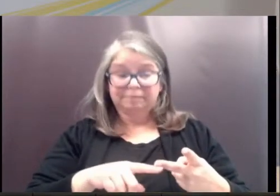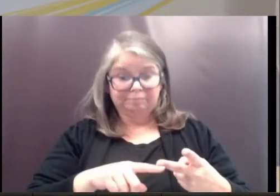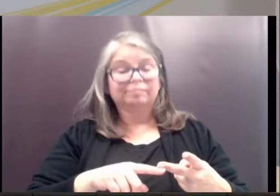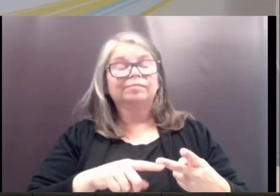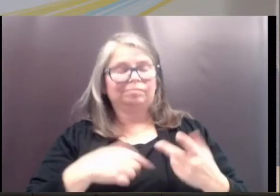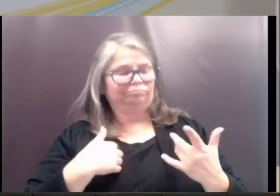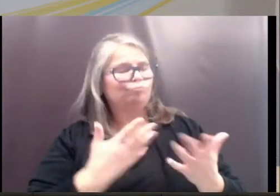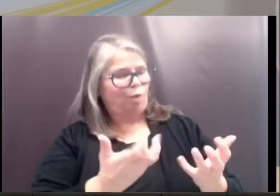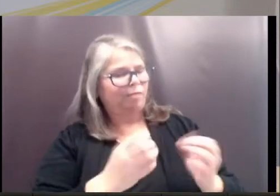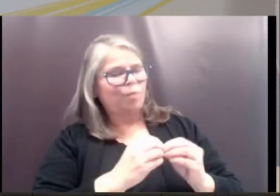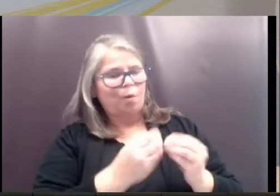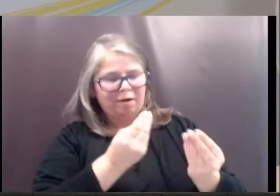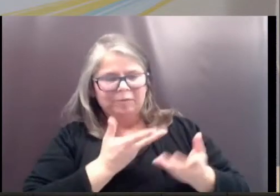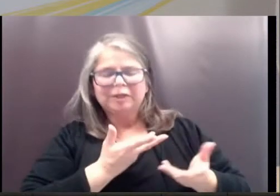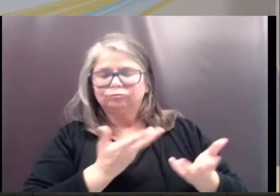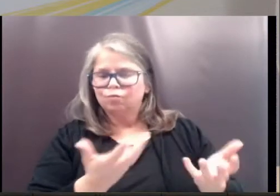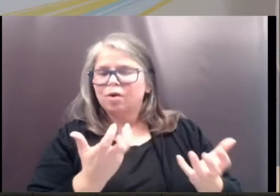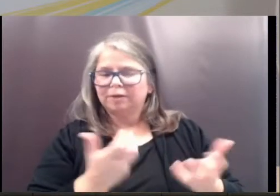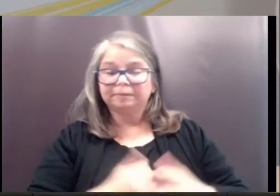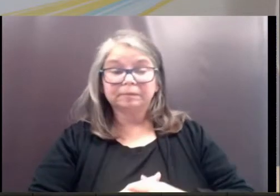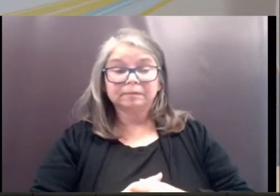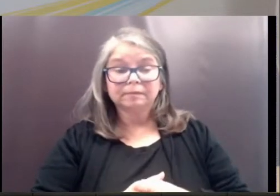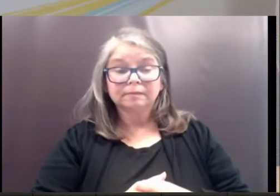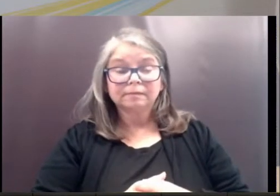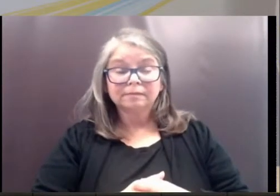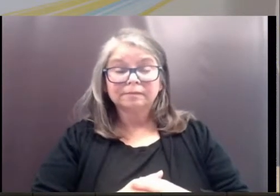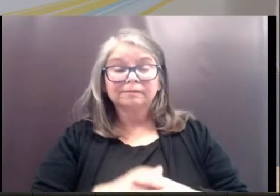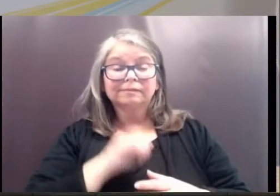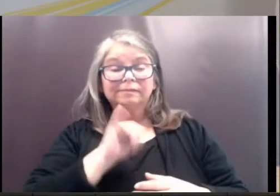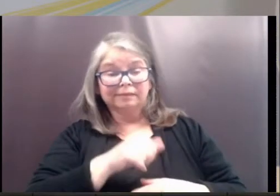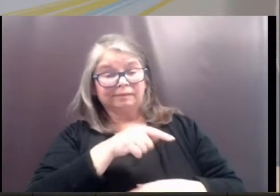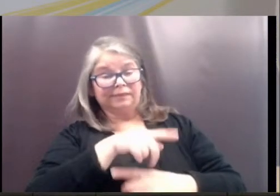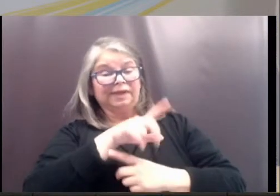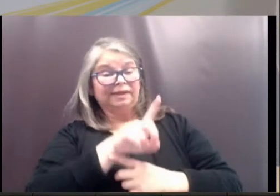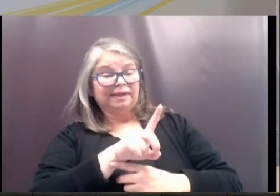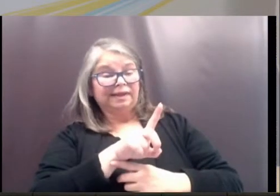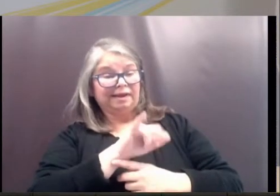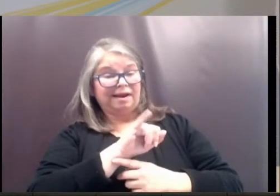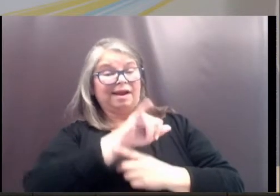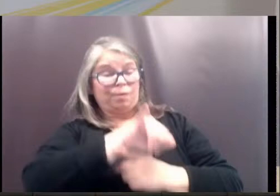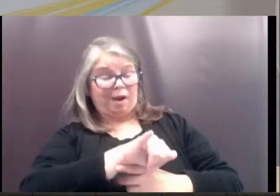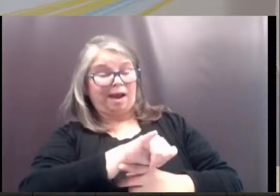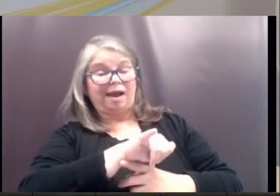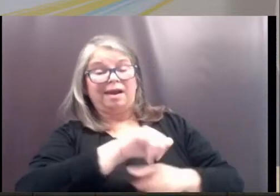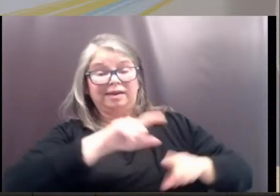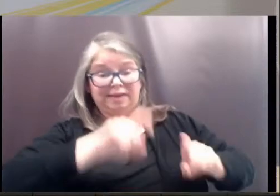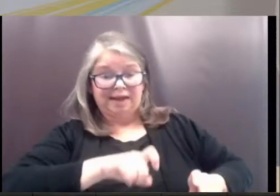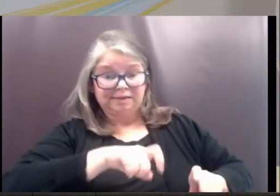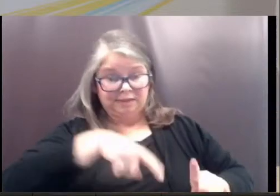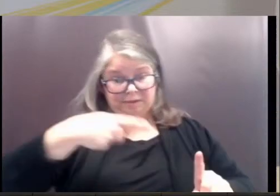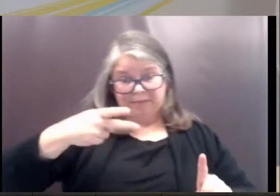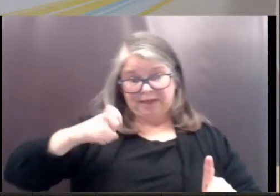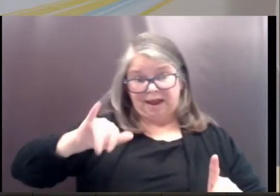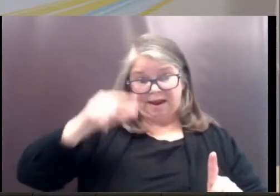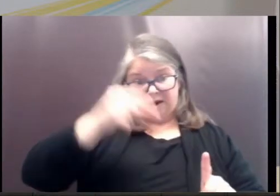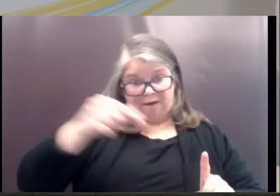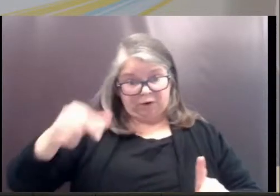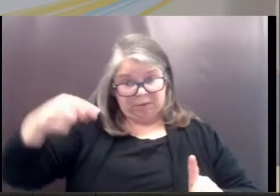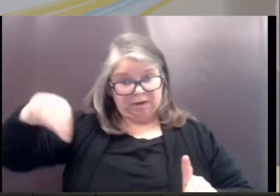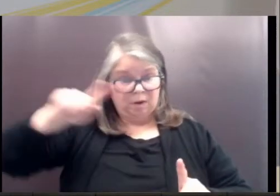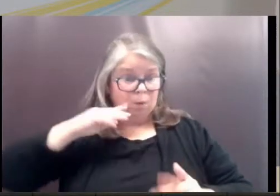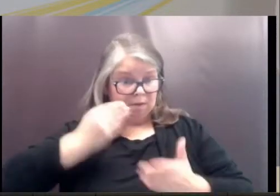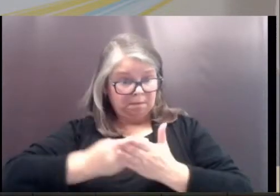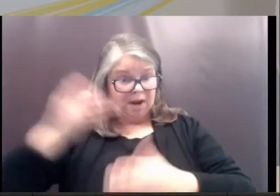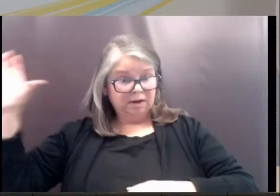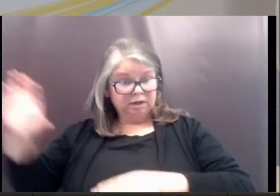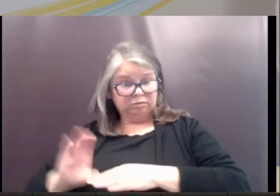these kind of at-home, do-it-yourself tests something that the province is looking at funding or distributing or playing a role in that,